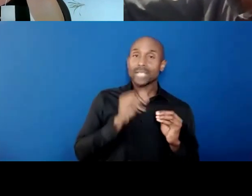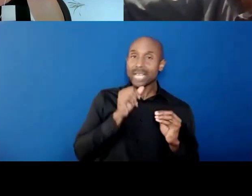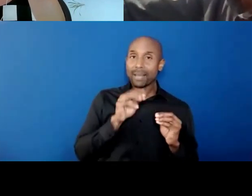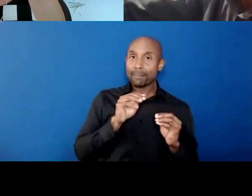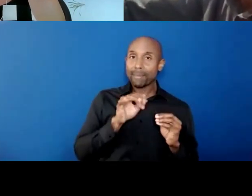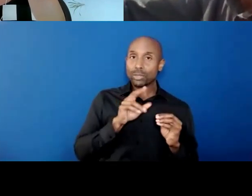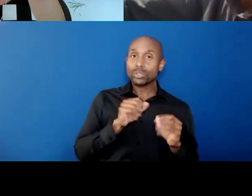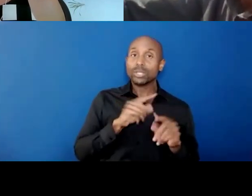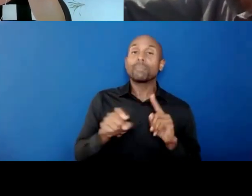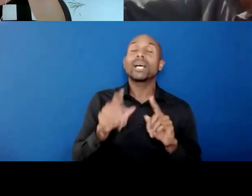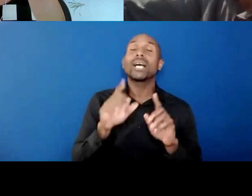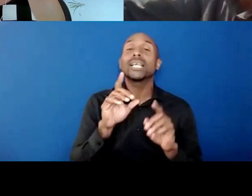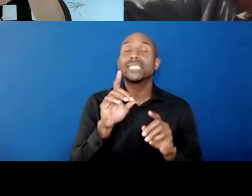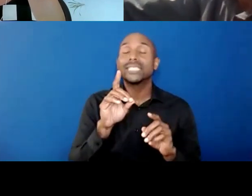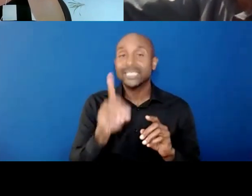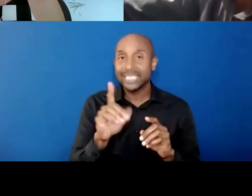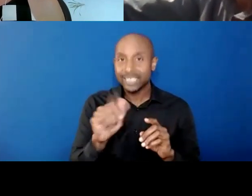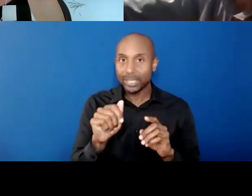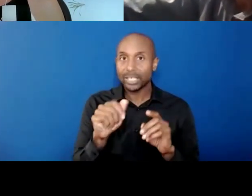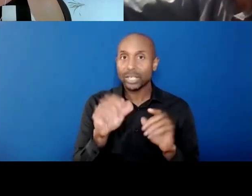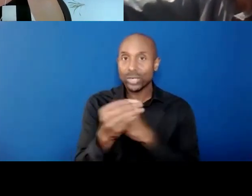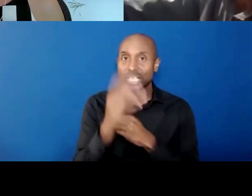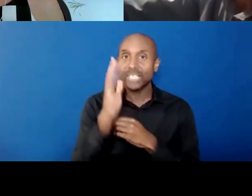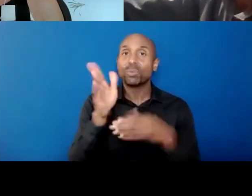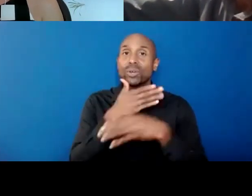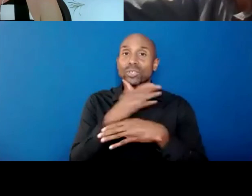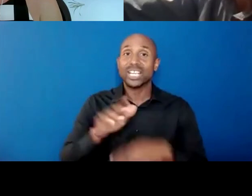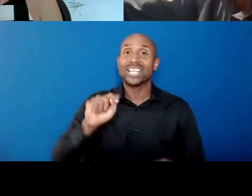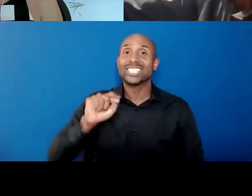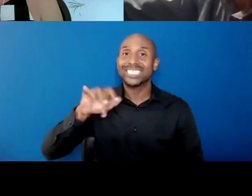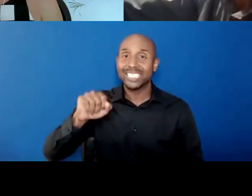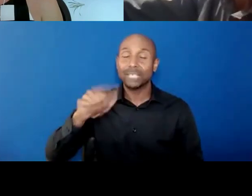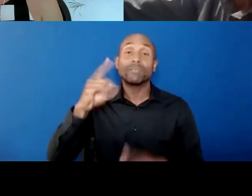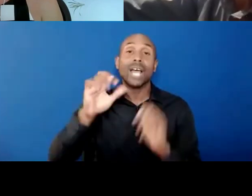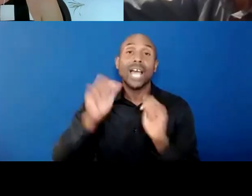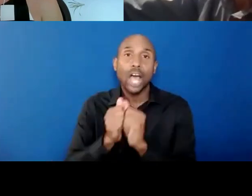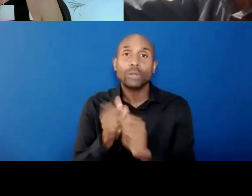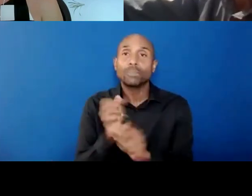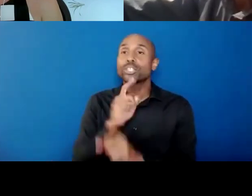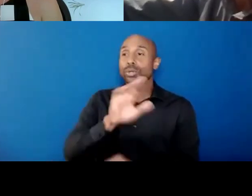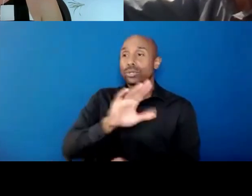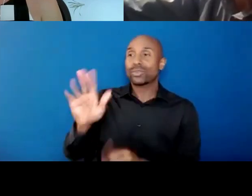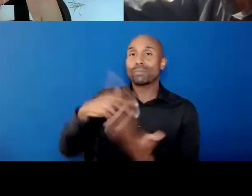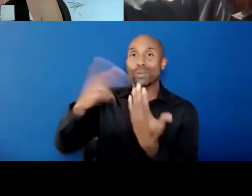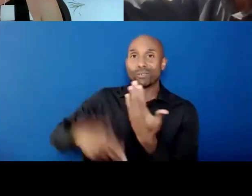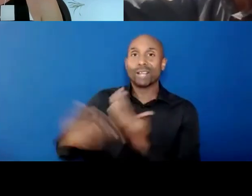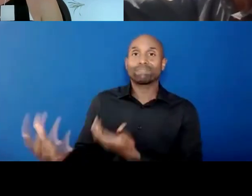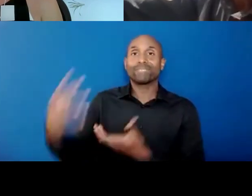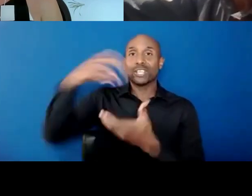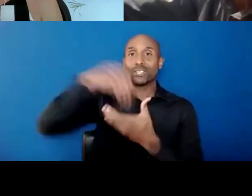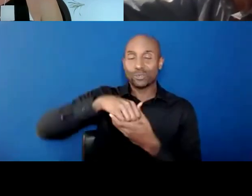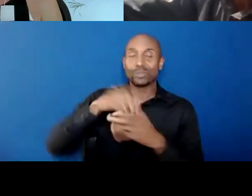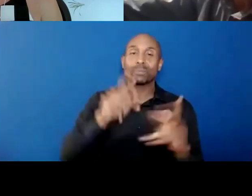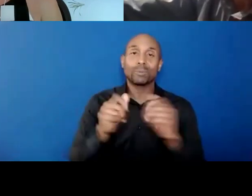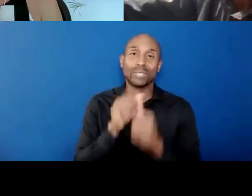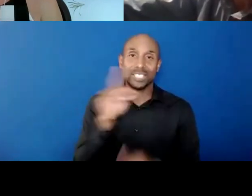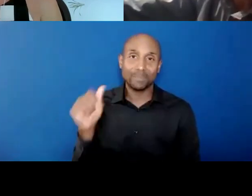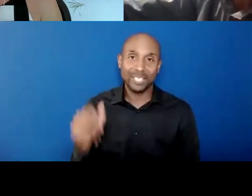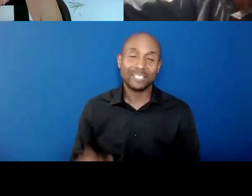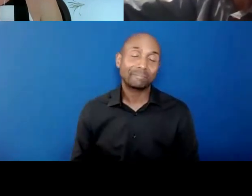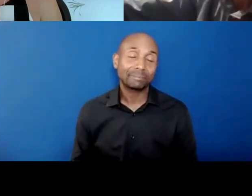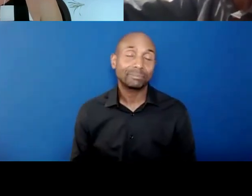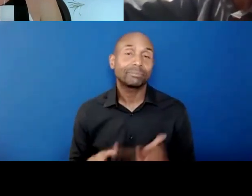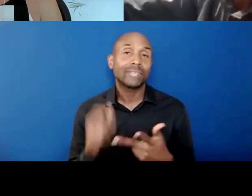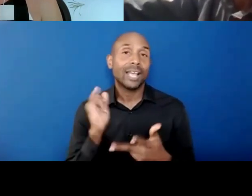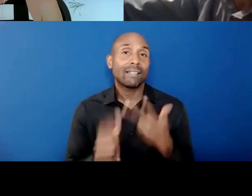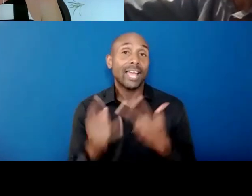that your programs are inclusive from the beginning in order to keep people with disabilities interested in your programs. And then finally, at